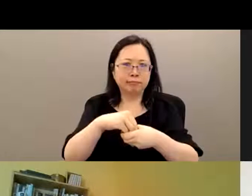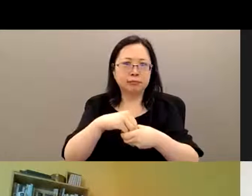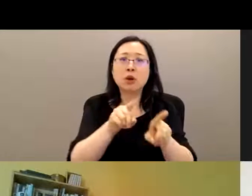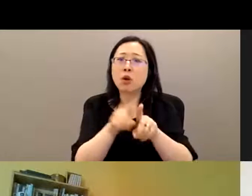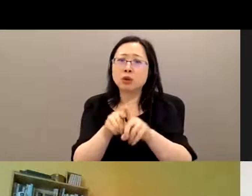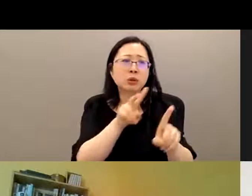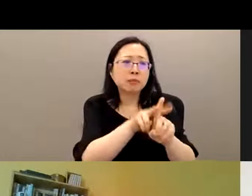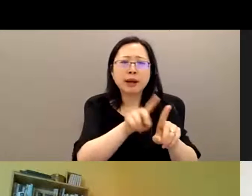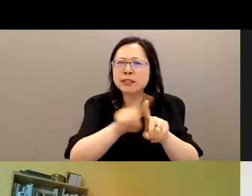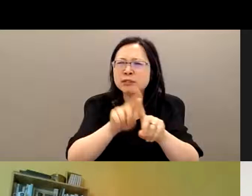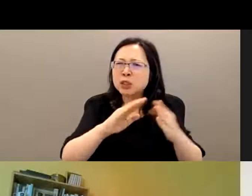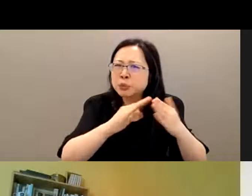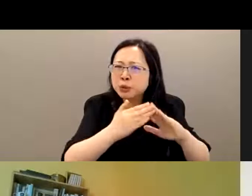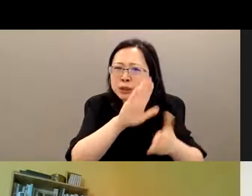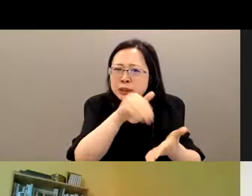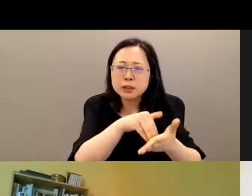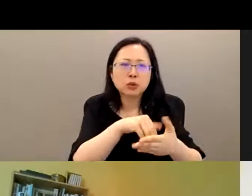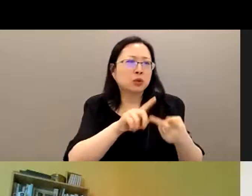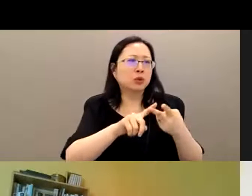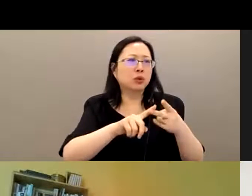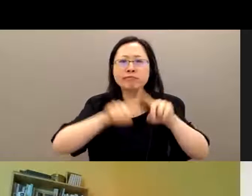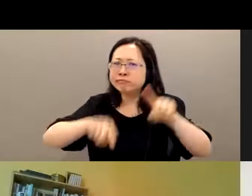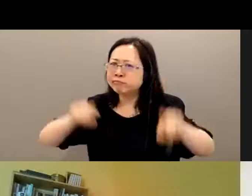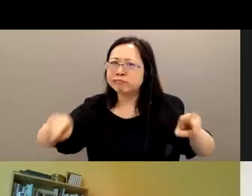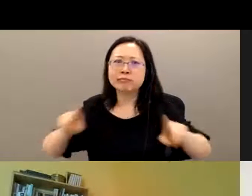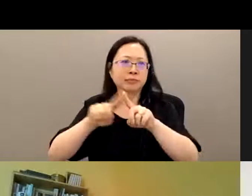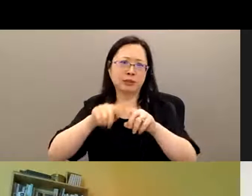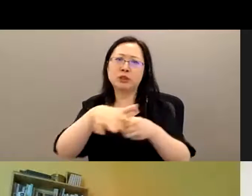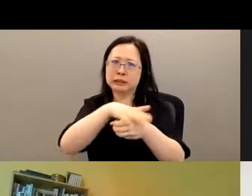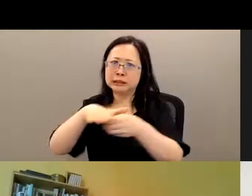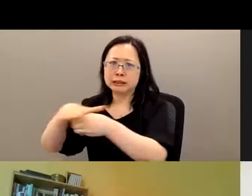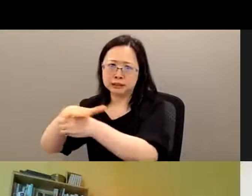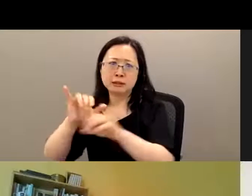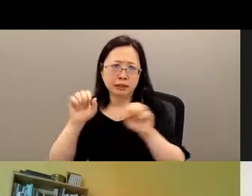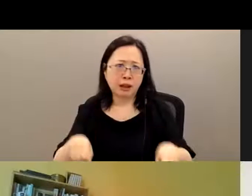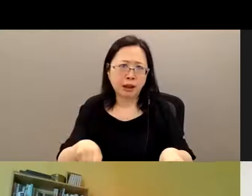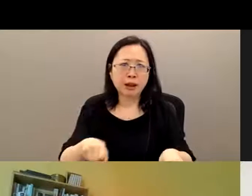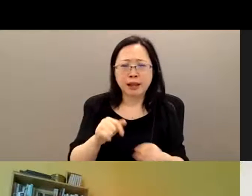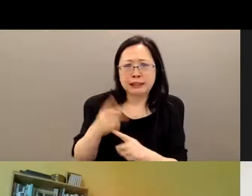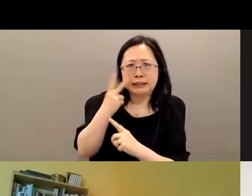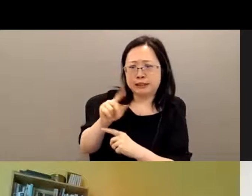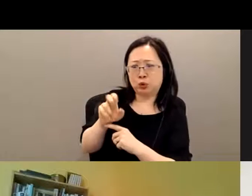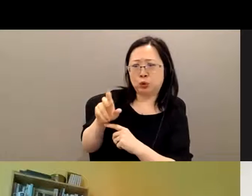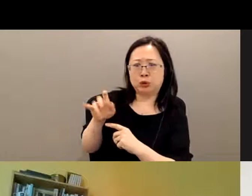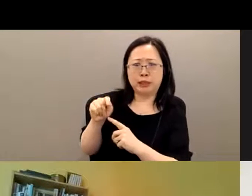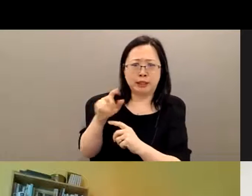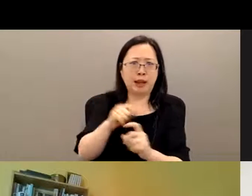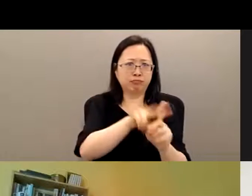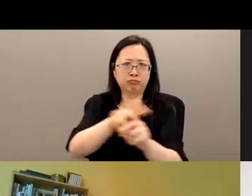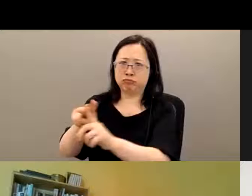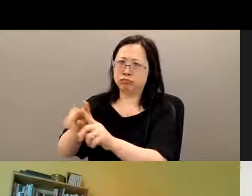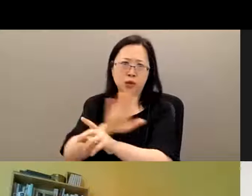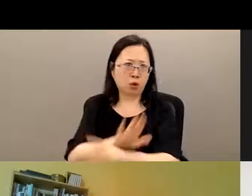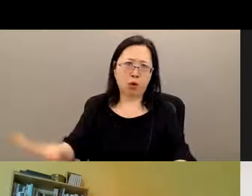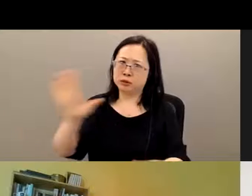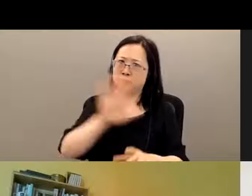community centers and various other places. Like you can really see how these different strategies can be adapted right across the